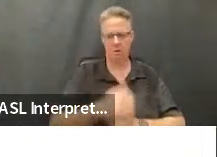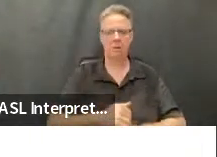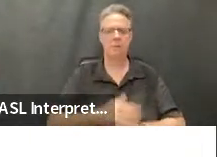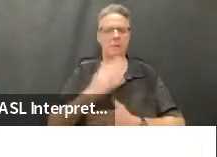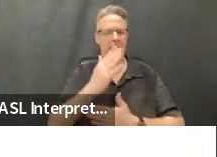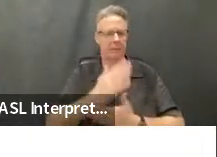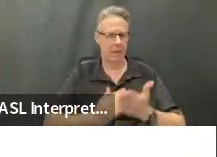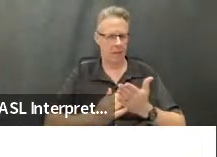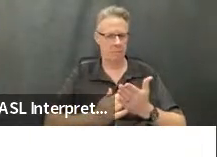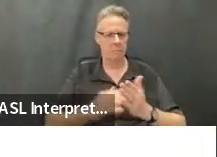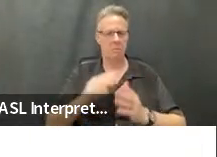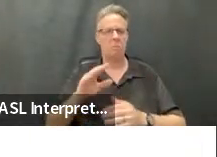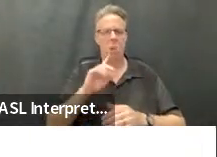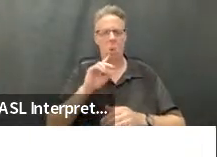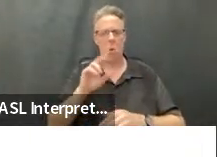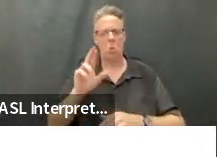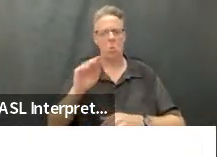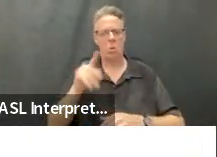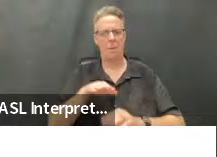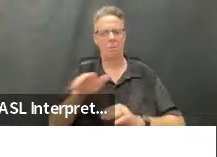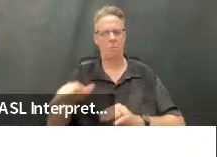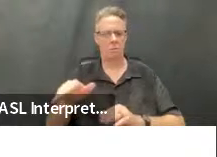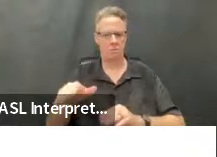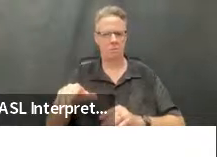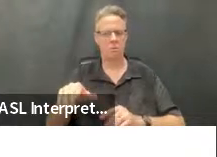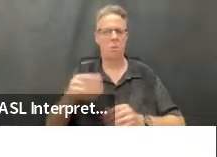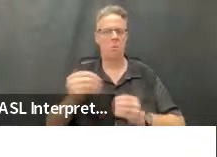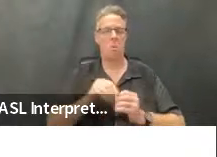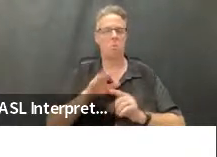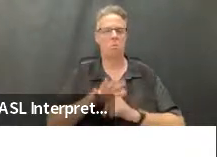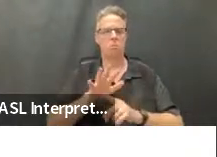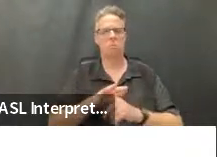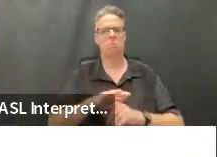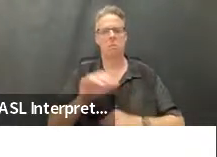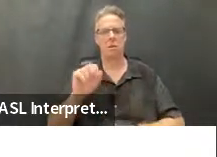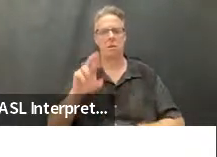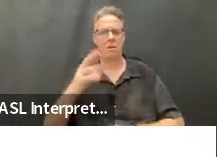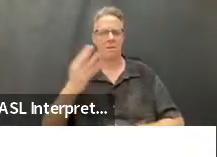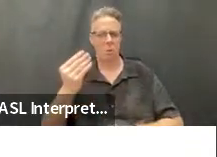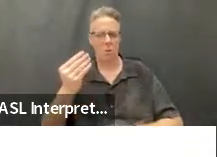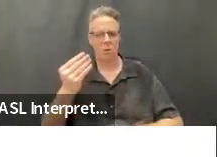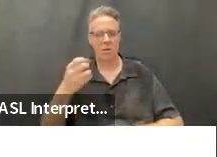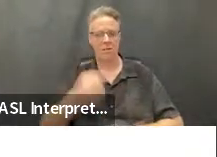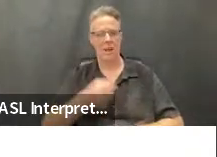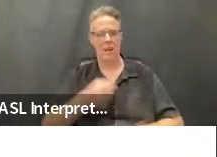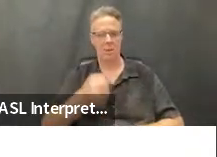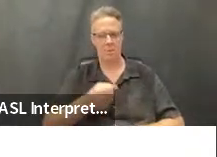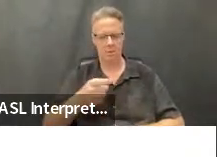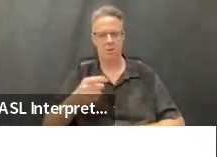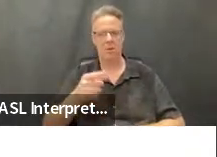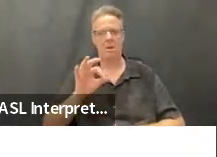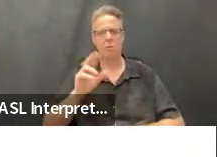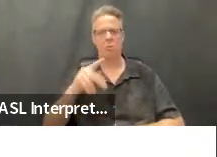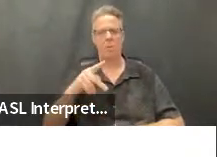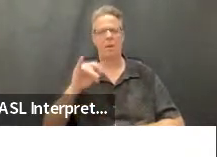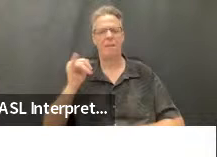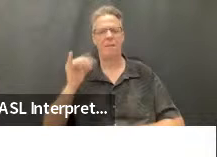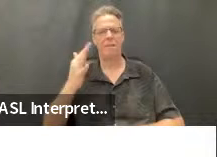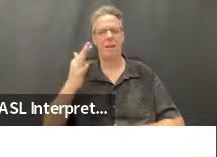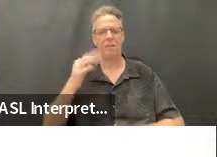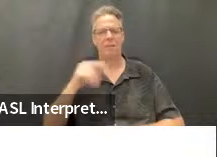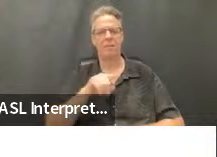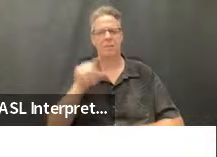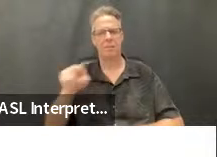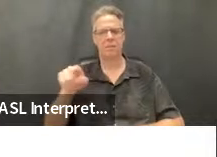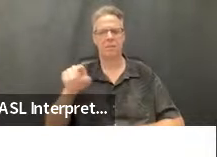ramps and that actually peak in the off-peak. A good example of this is SR14 southbound off-ramp on I-5